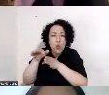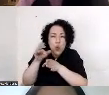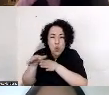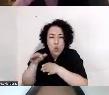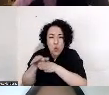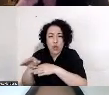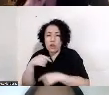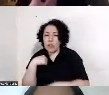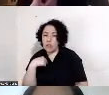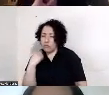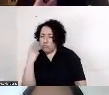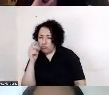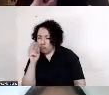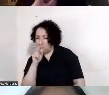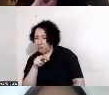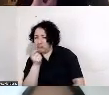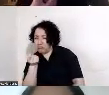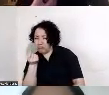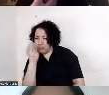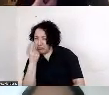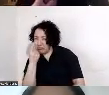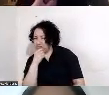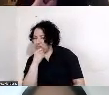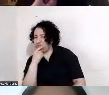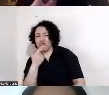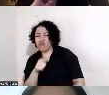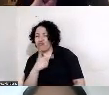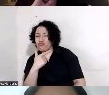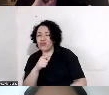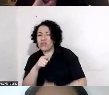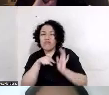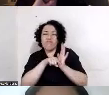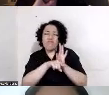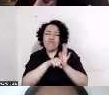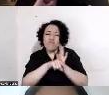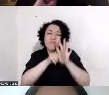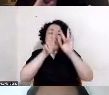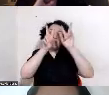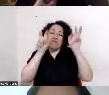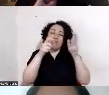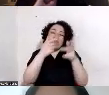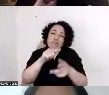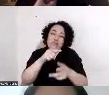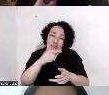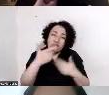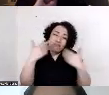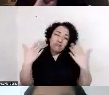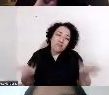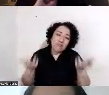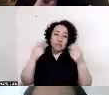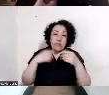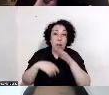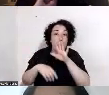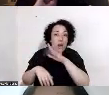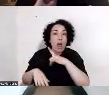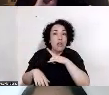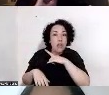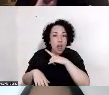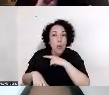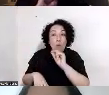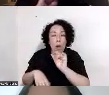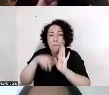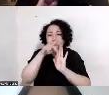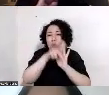eles achavam que tinha pouquíssimo material de pesquisa acadêmica sobre o assunto, mas o que funcionava eram os projetos